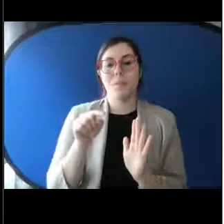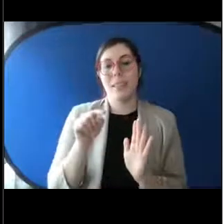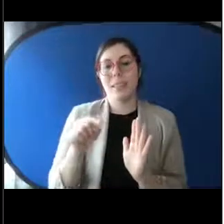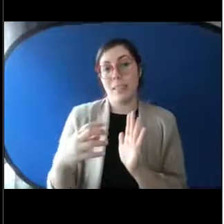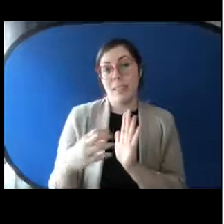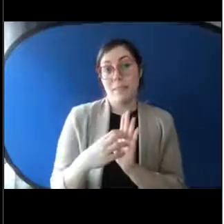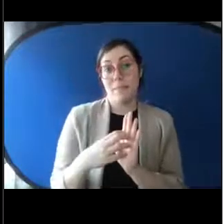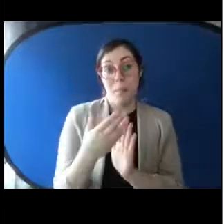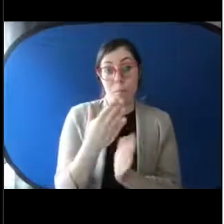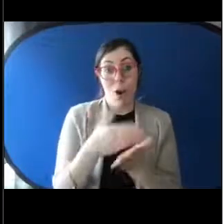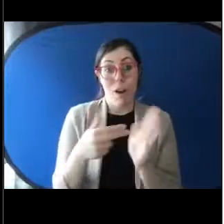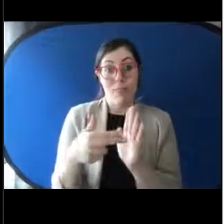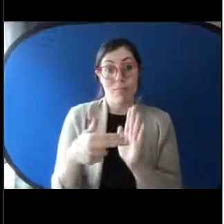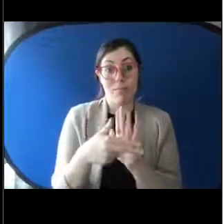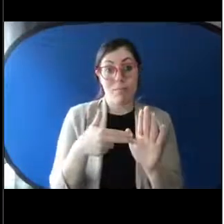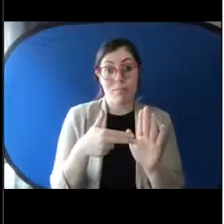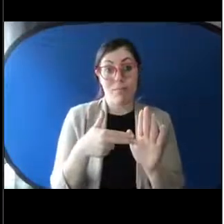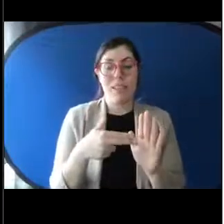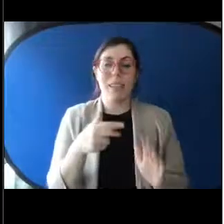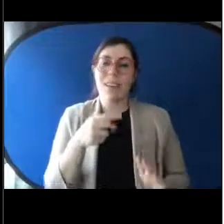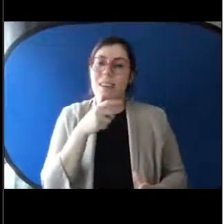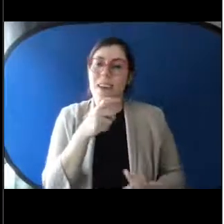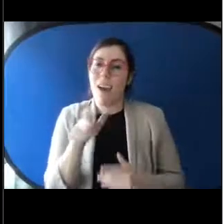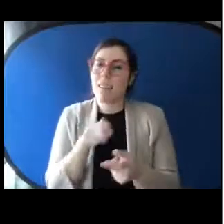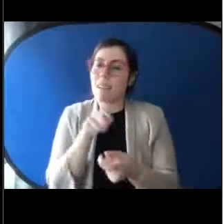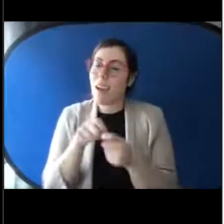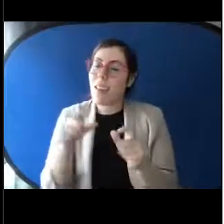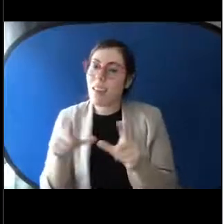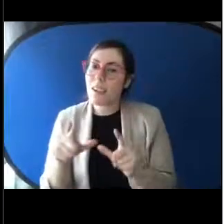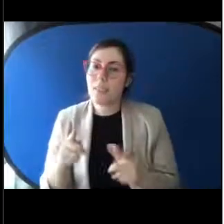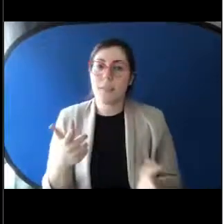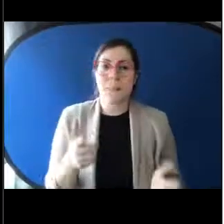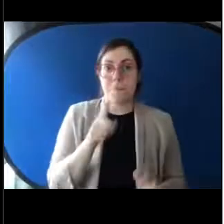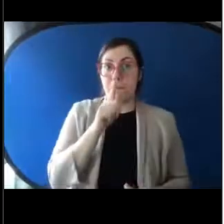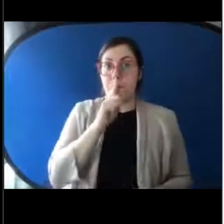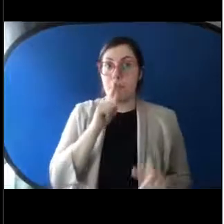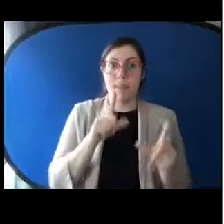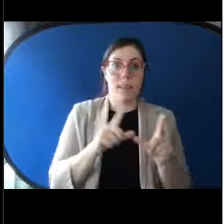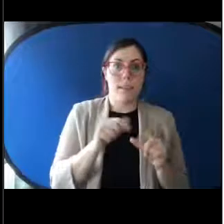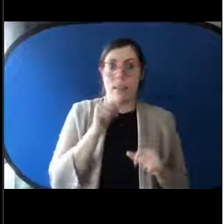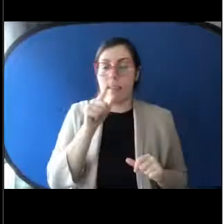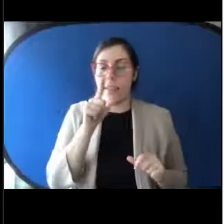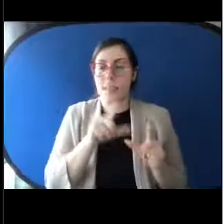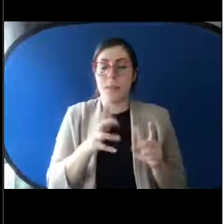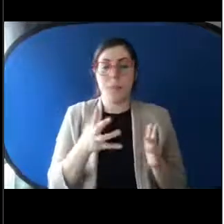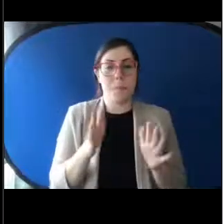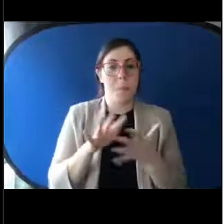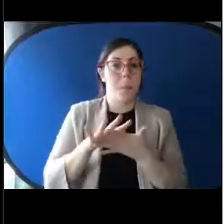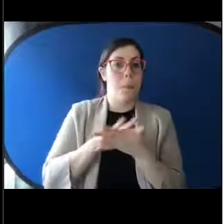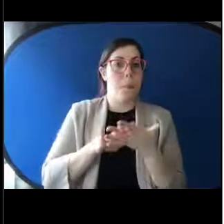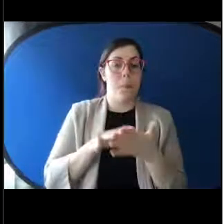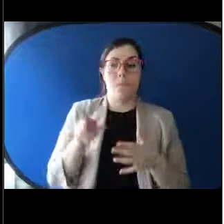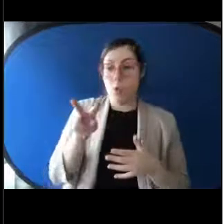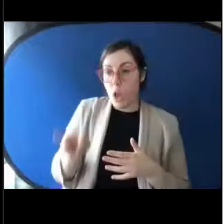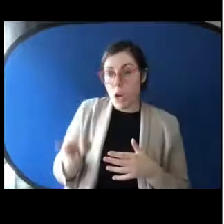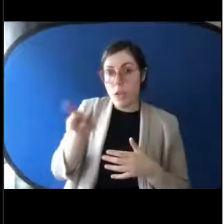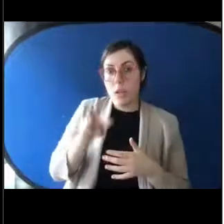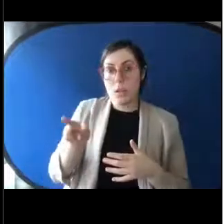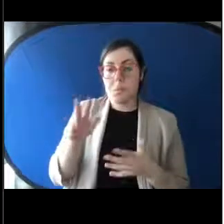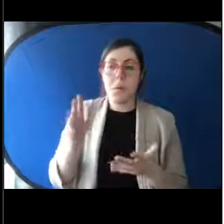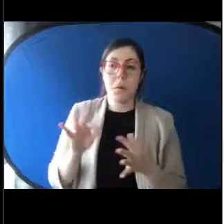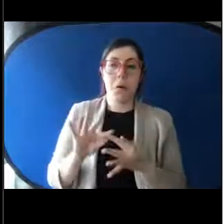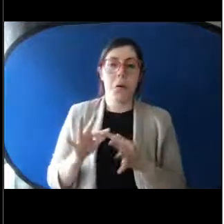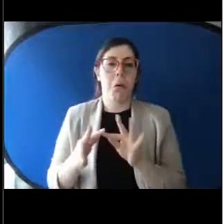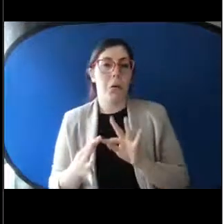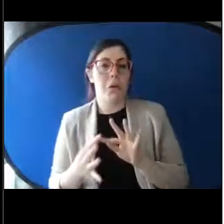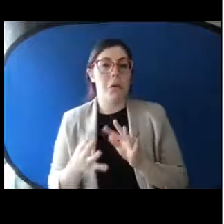of a license. It's not quite a license. It doesn't say it's a license. It could be interpreted as being approximately